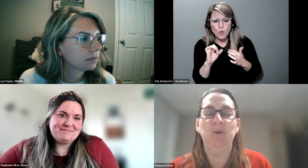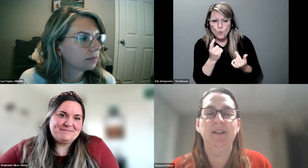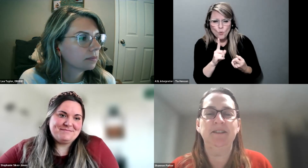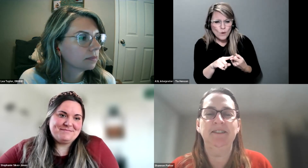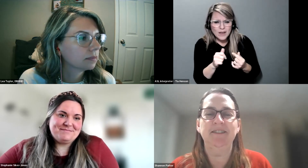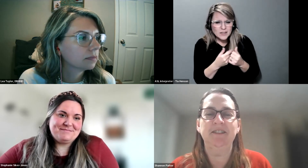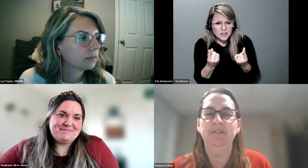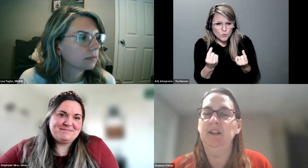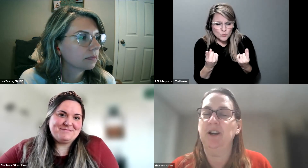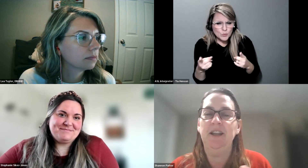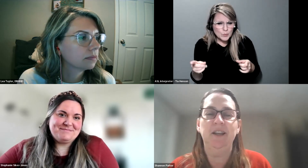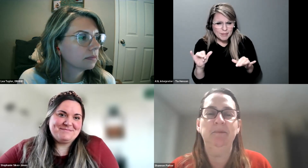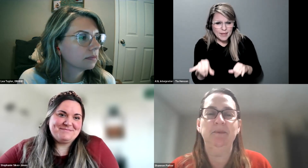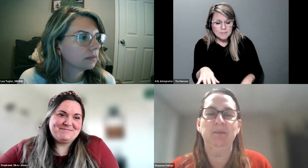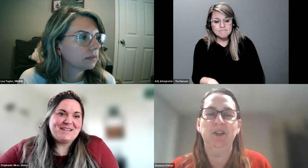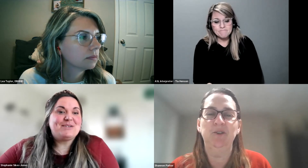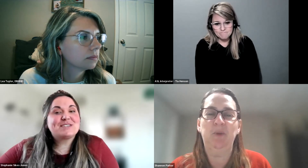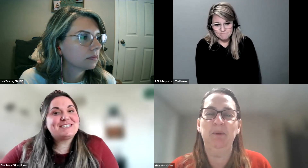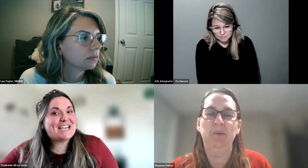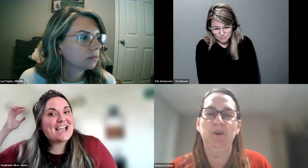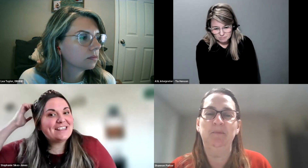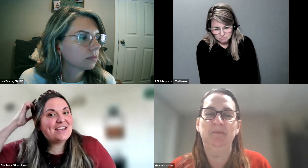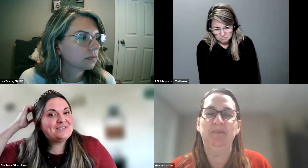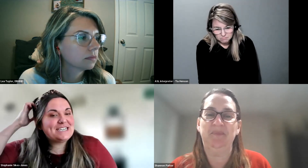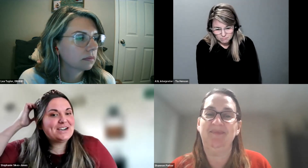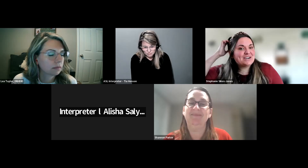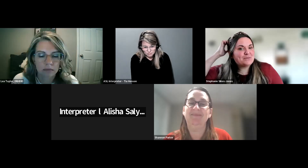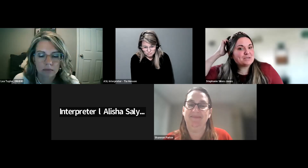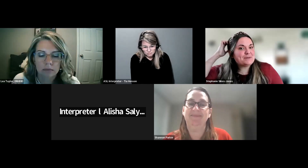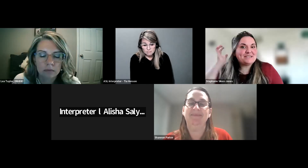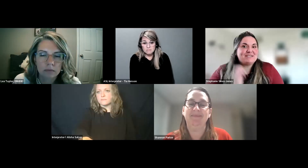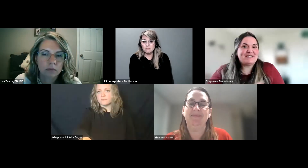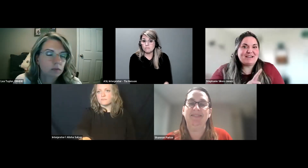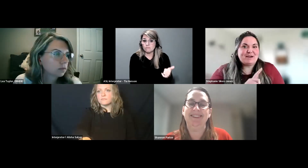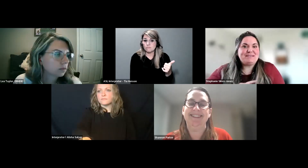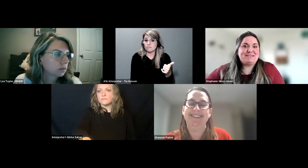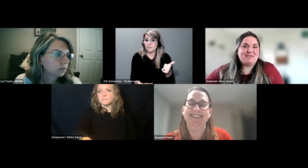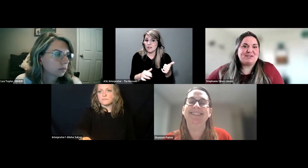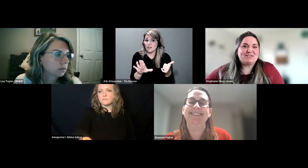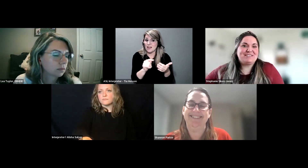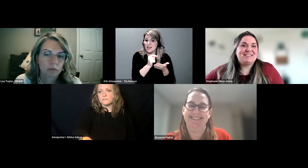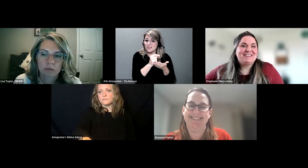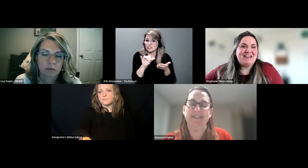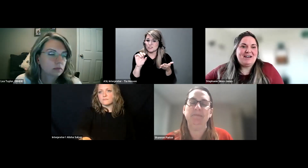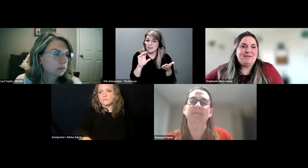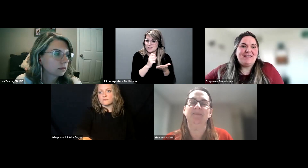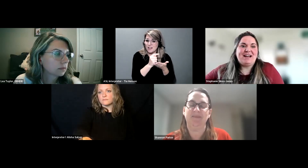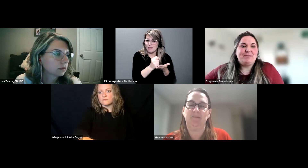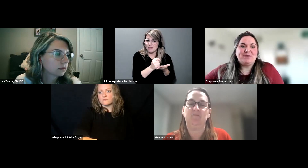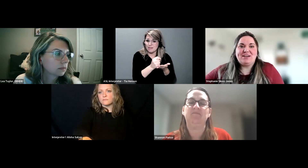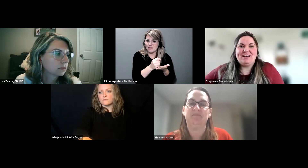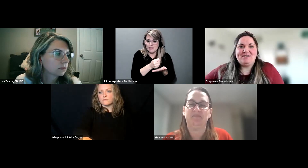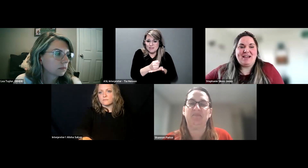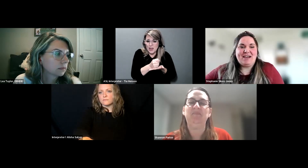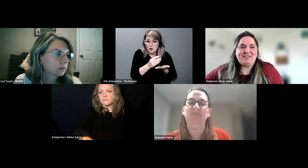Okay. Do you want to take that, Stephanie, or I can? It's up to you. I was going to say, I'd love to hear your perspective as a therapist first, and then